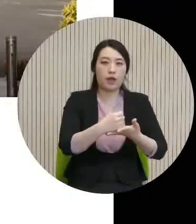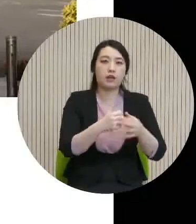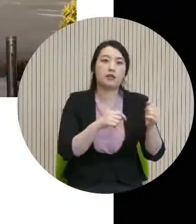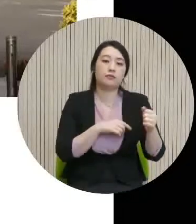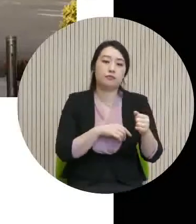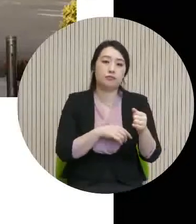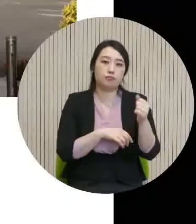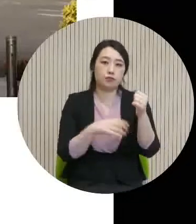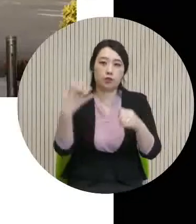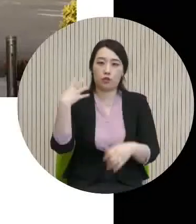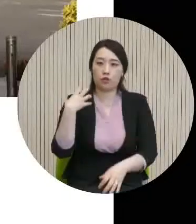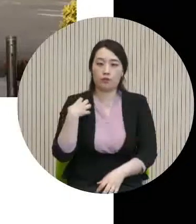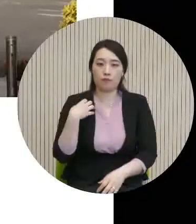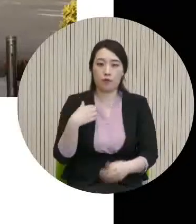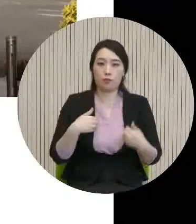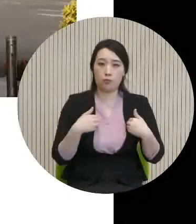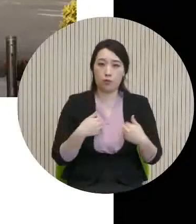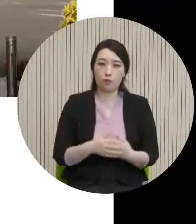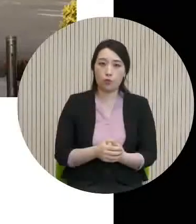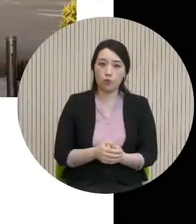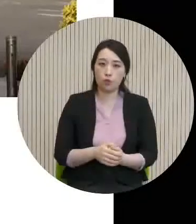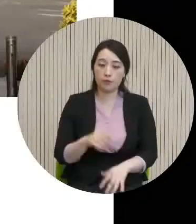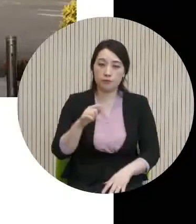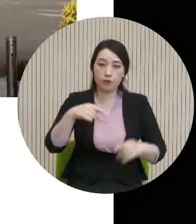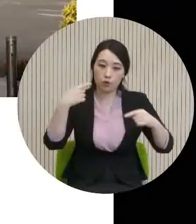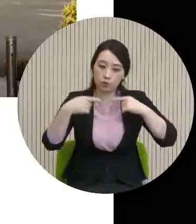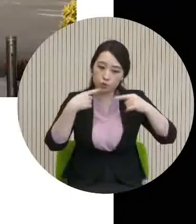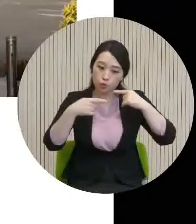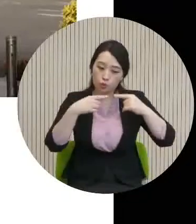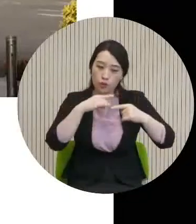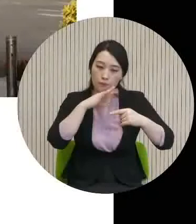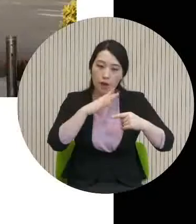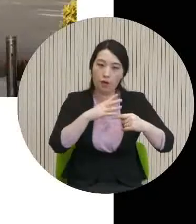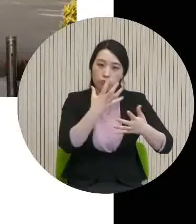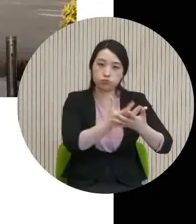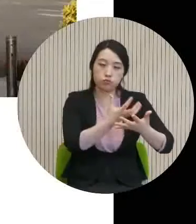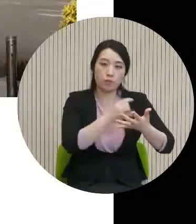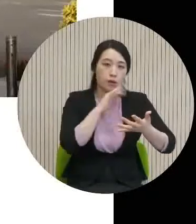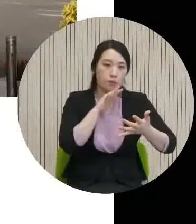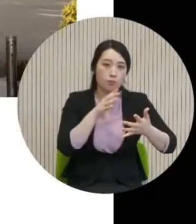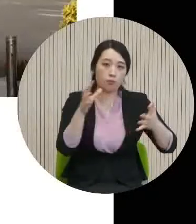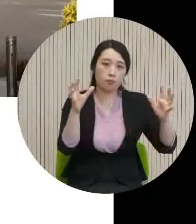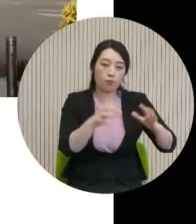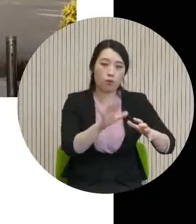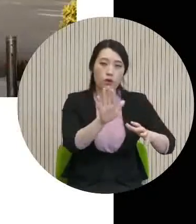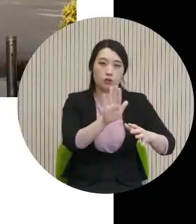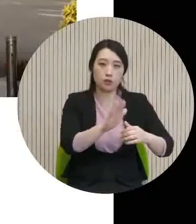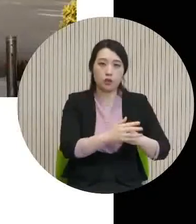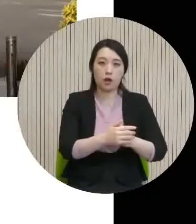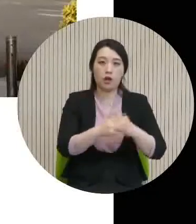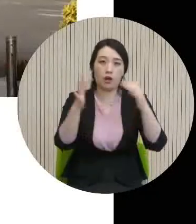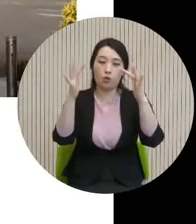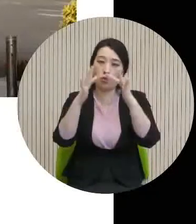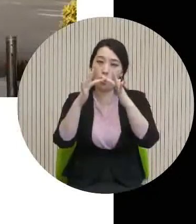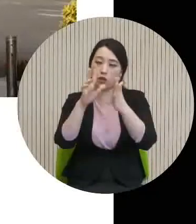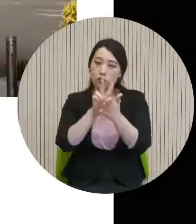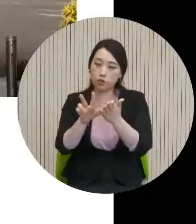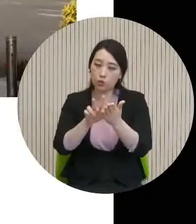documents, but you need to also collect from online platforms. But how to do